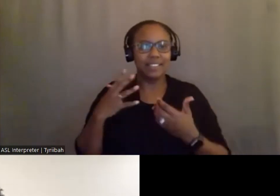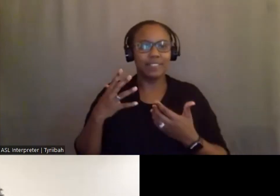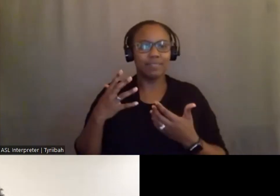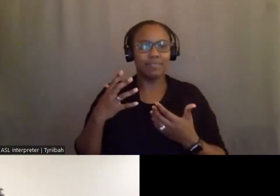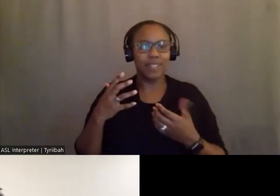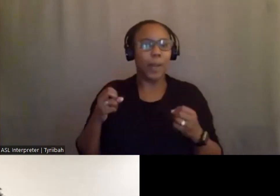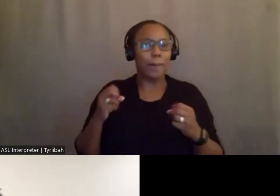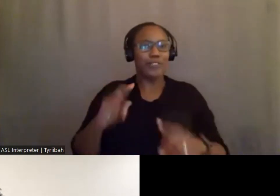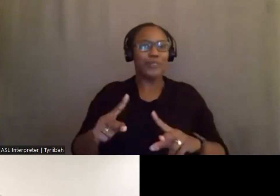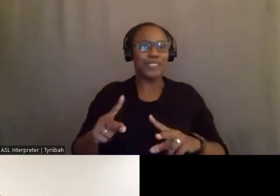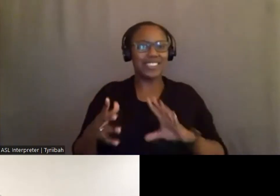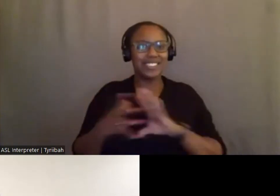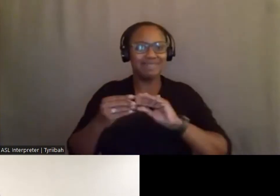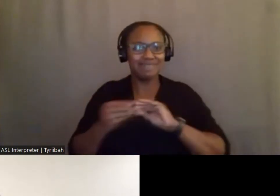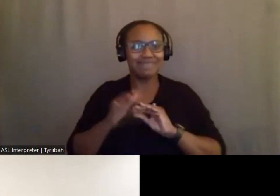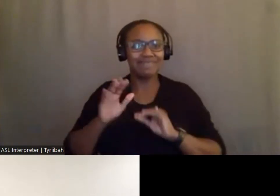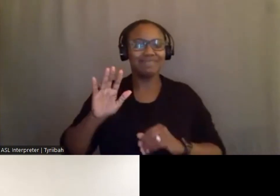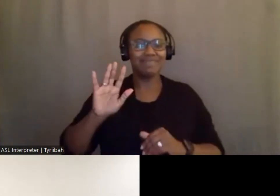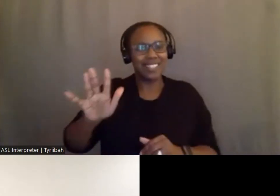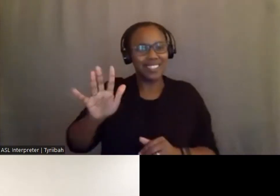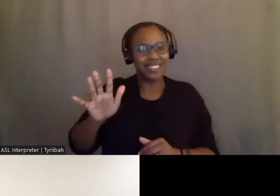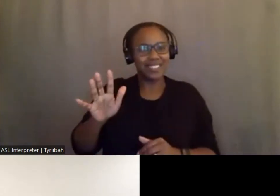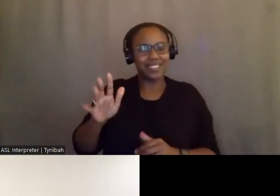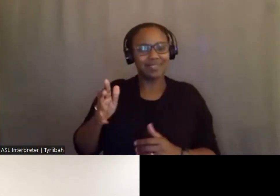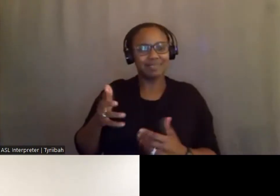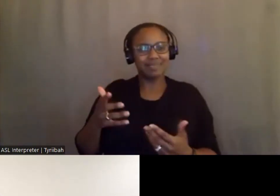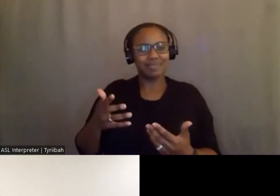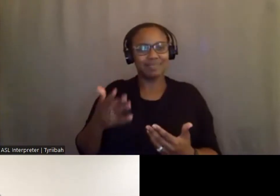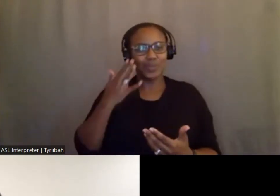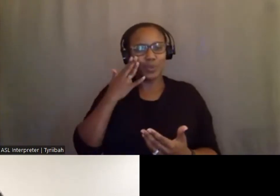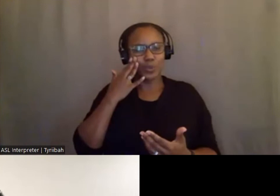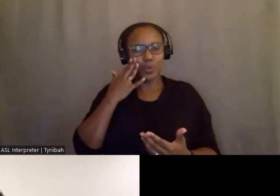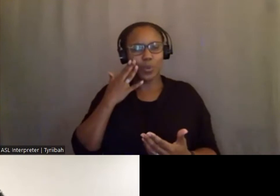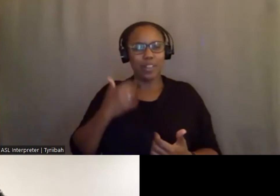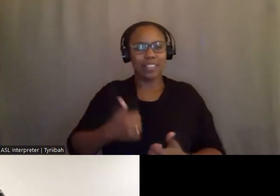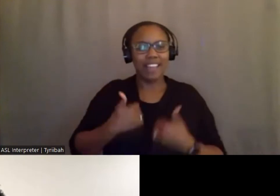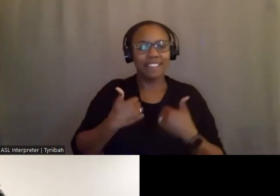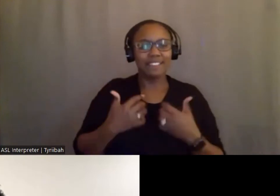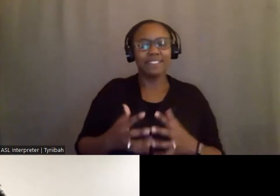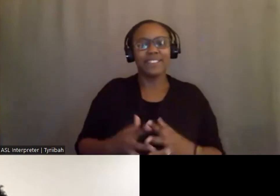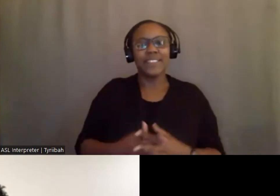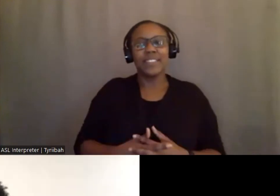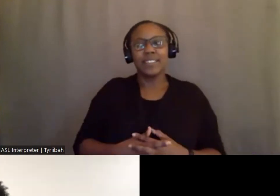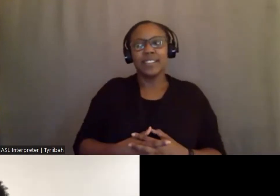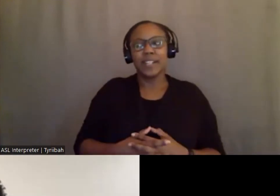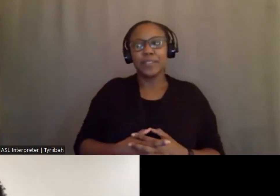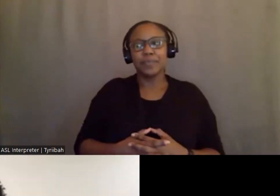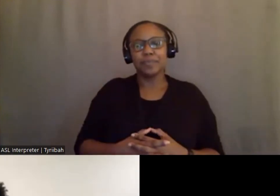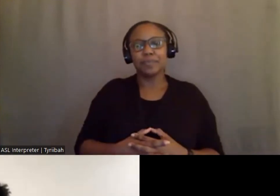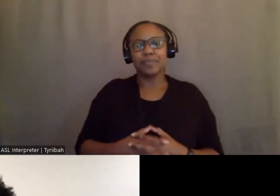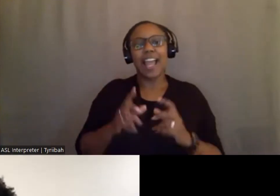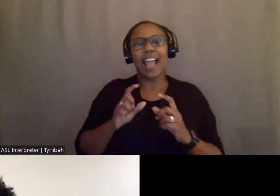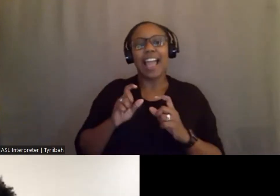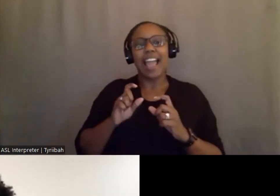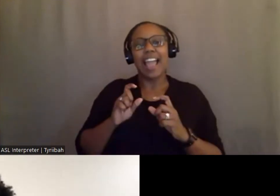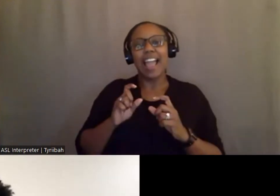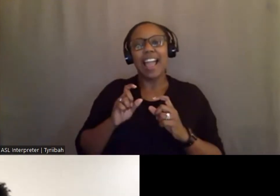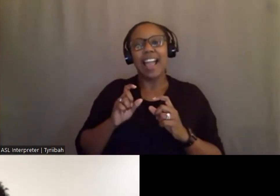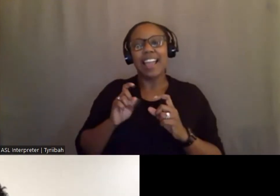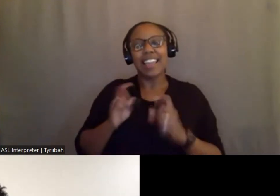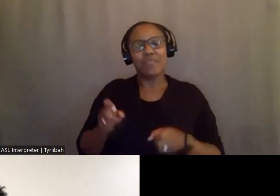I just wish that I could give him that. But what I gave him, I think, was being able to write about it in my book.